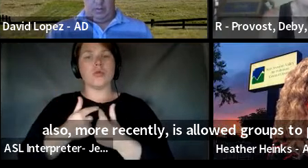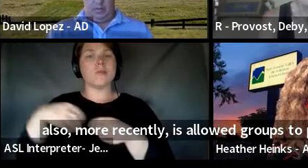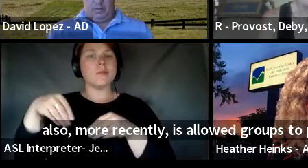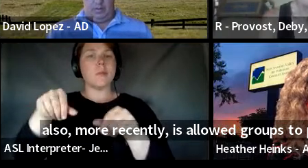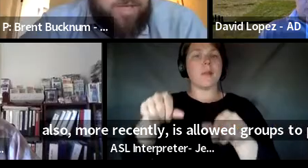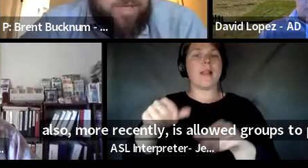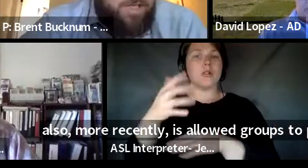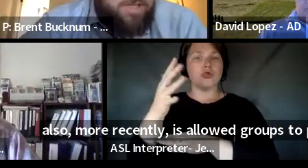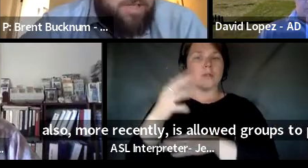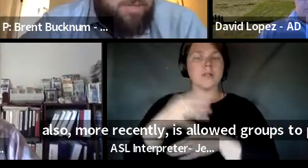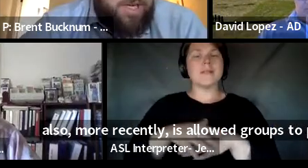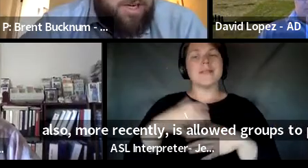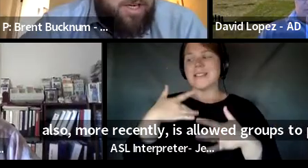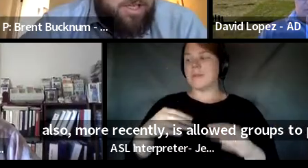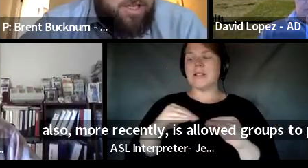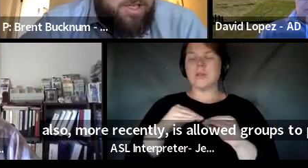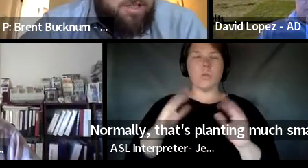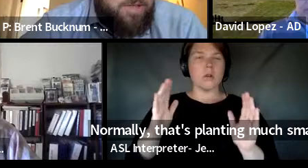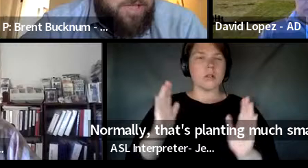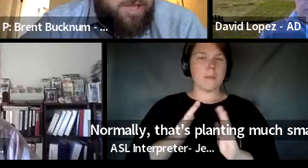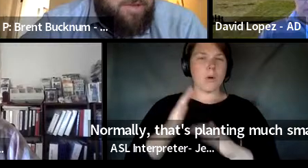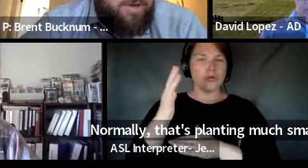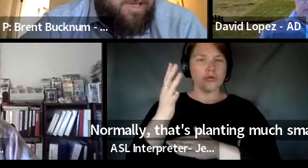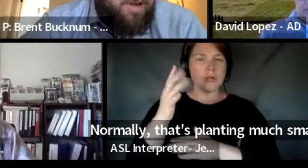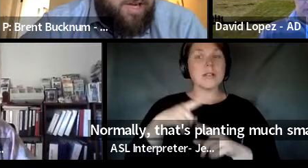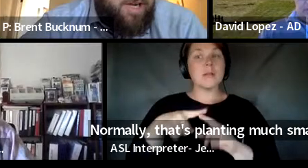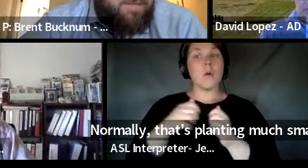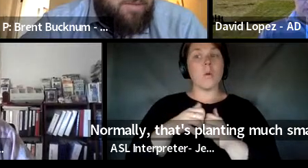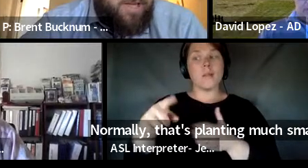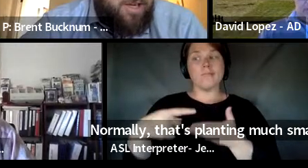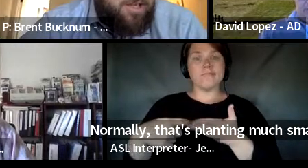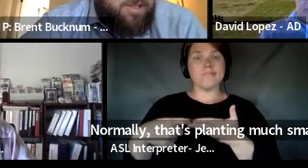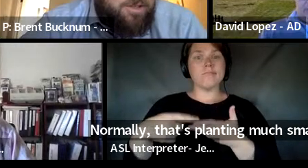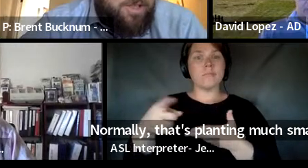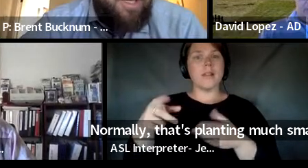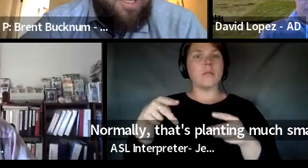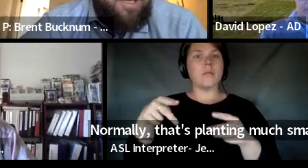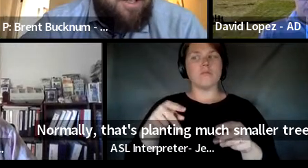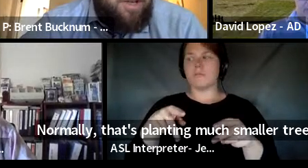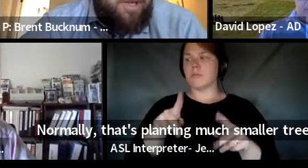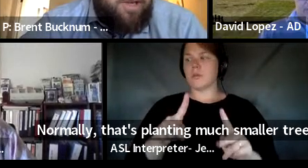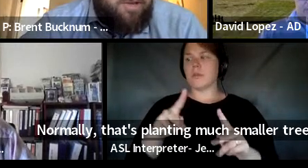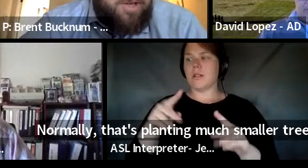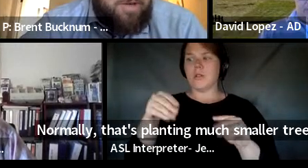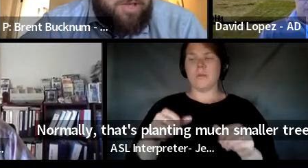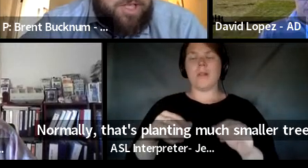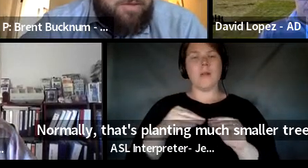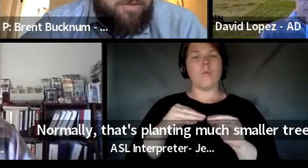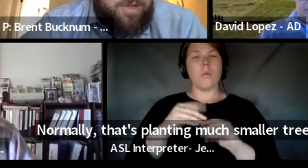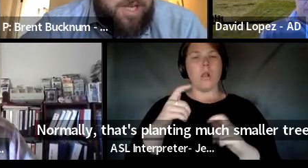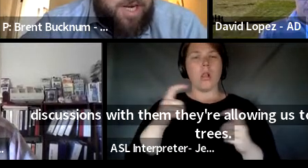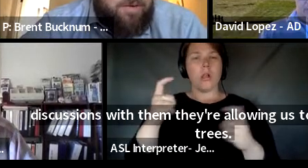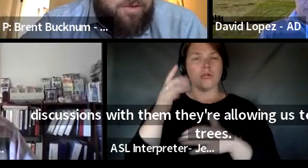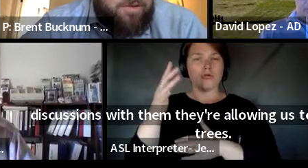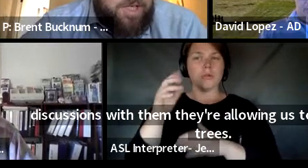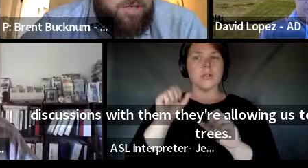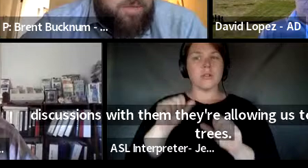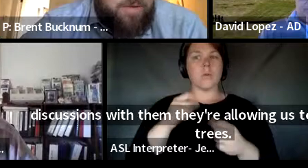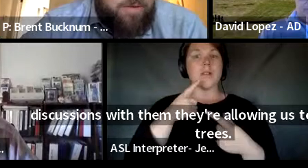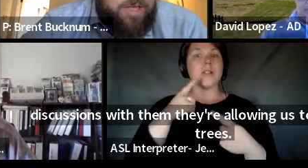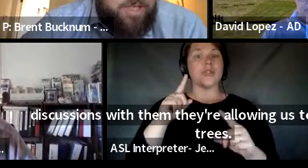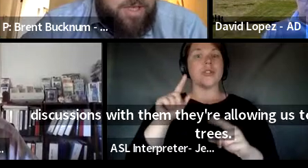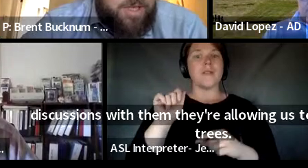planting much smaller trees, but in our discussions with them, they're allowing us to plant larger trees so that we can really try to achieve the air